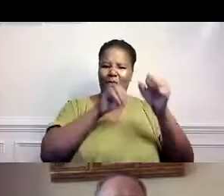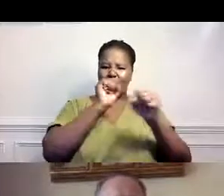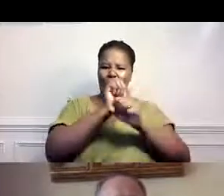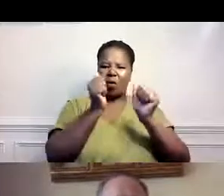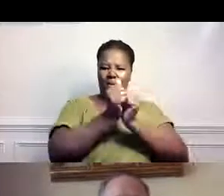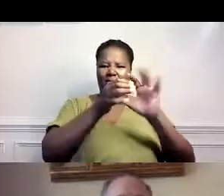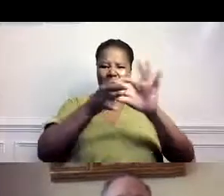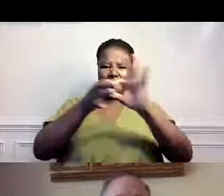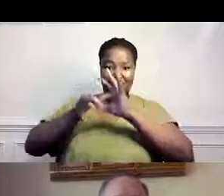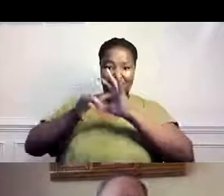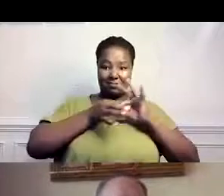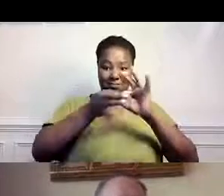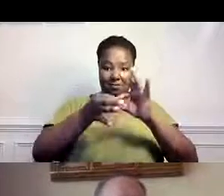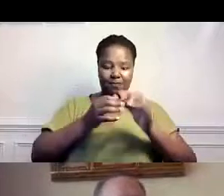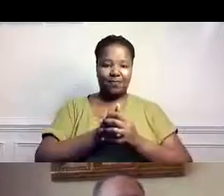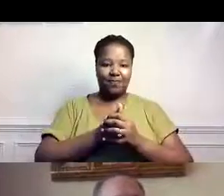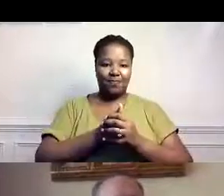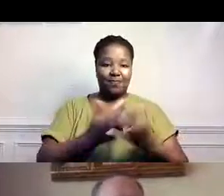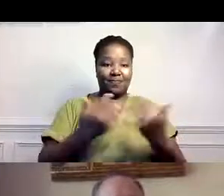And of course, there's